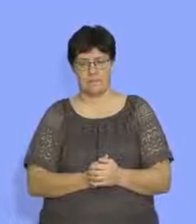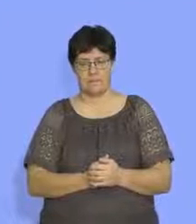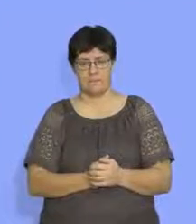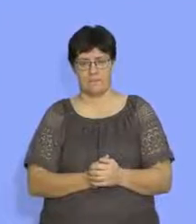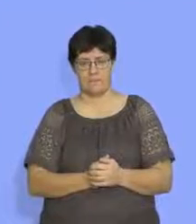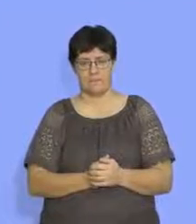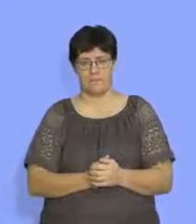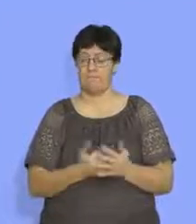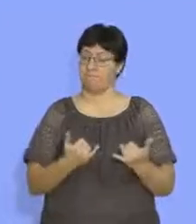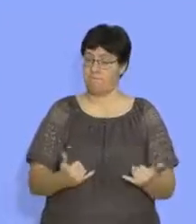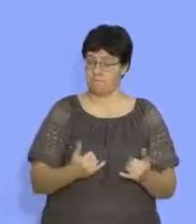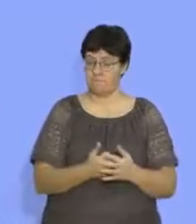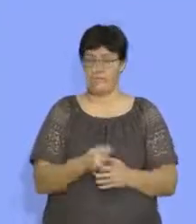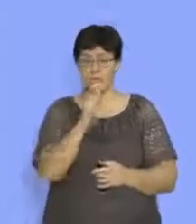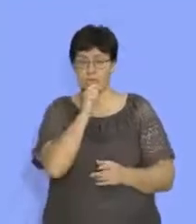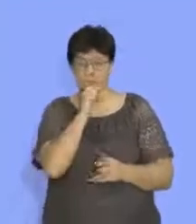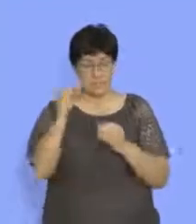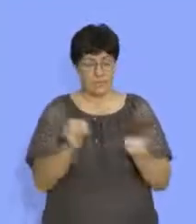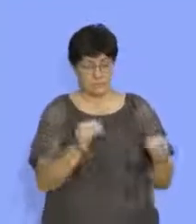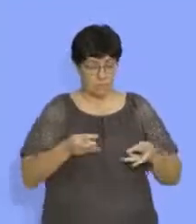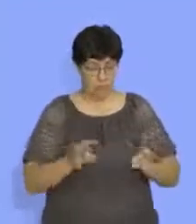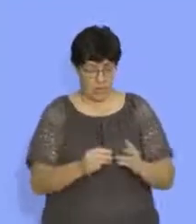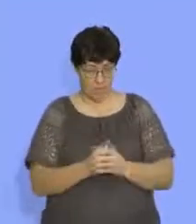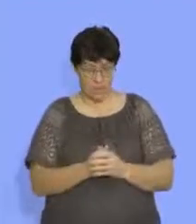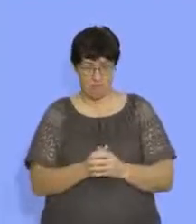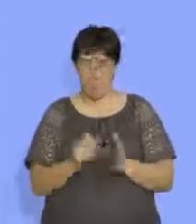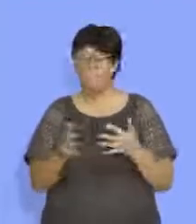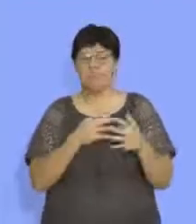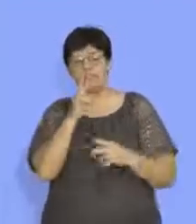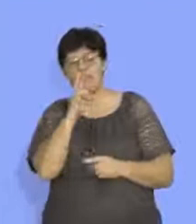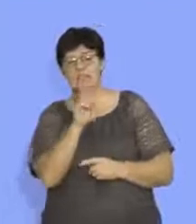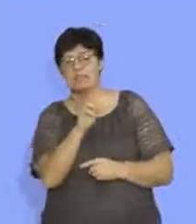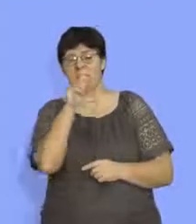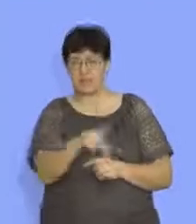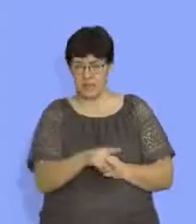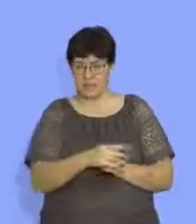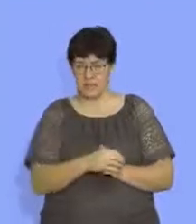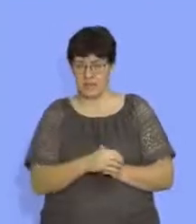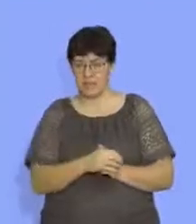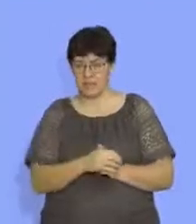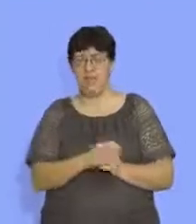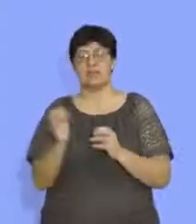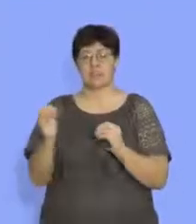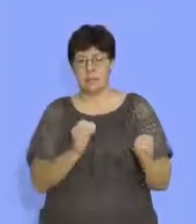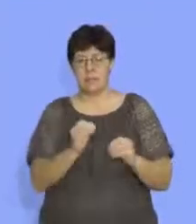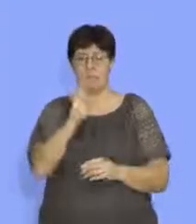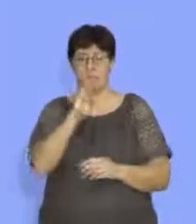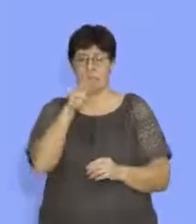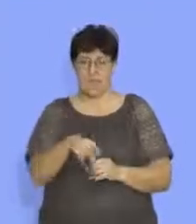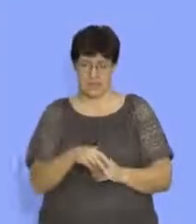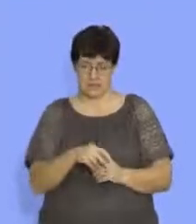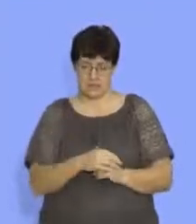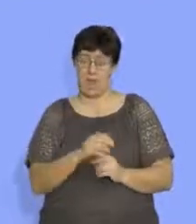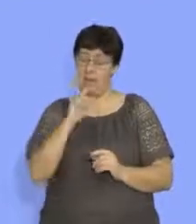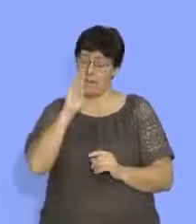substitution method. Now, using the substitution method, wherever I see P, I'm going to substitute the